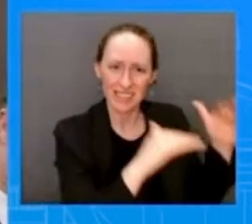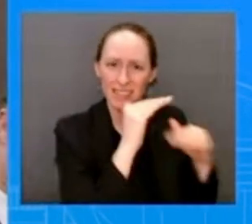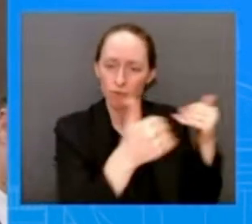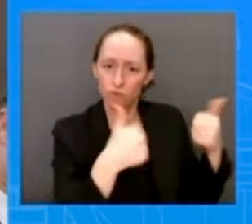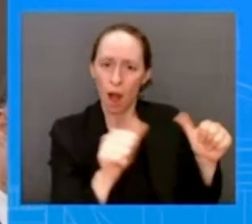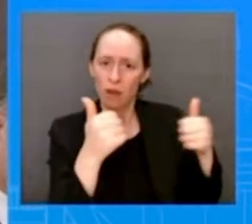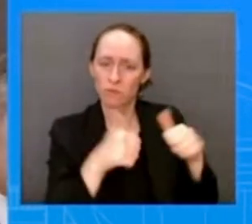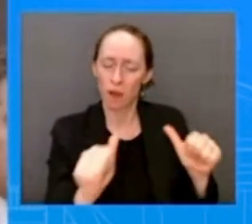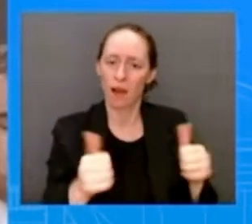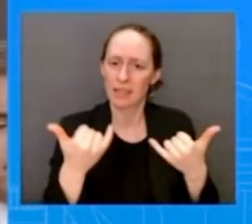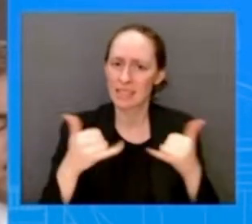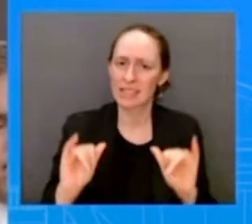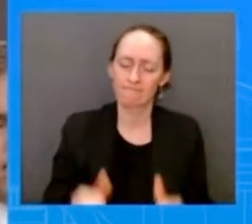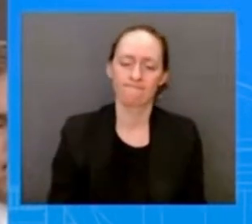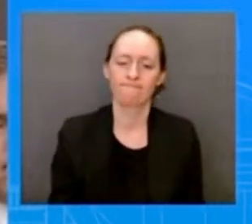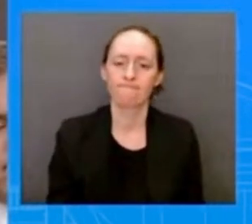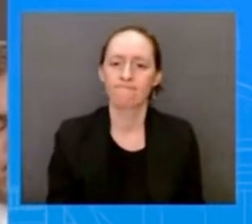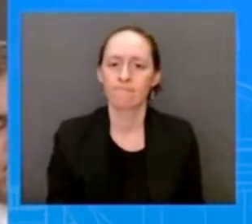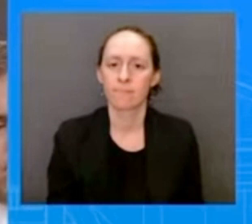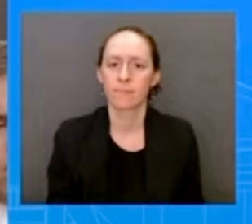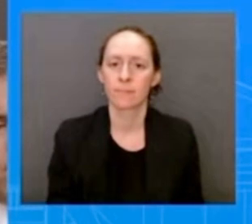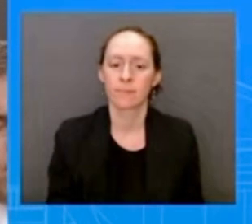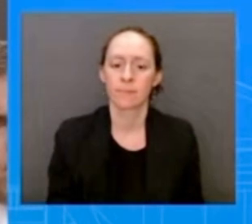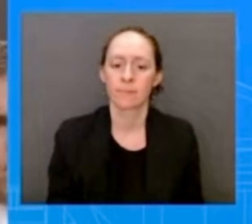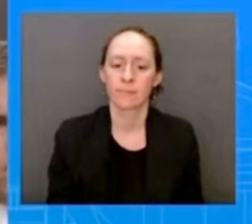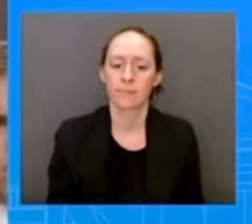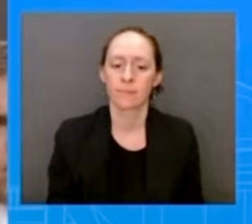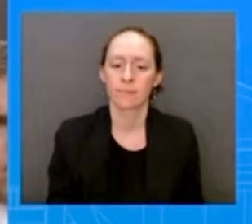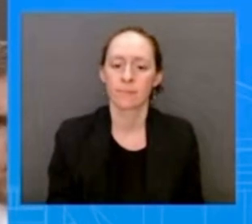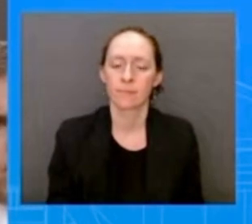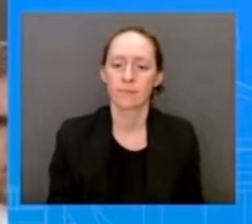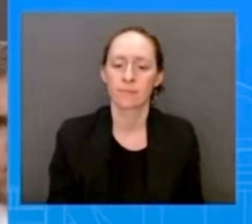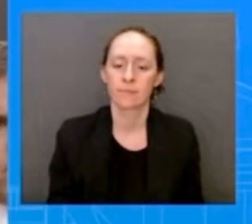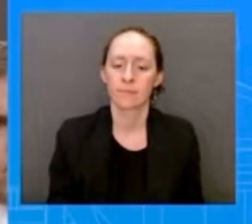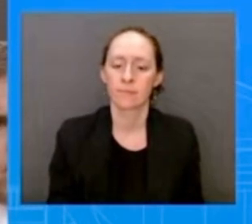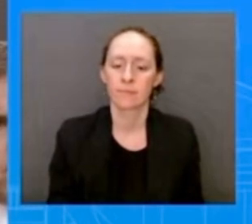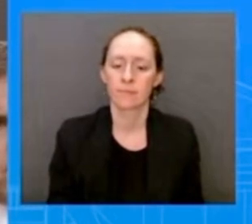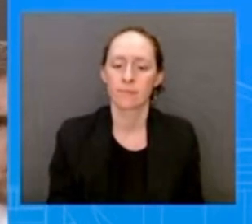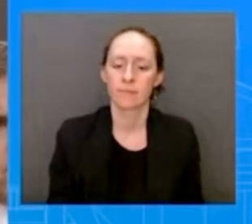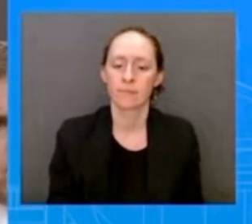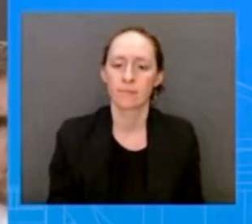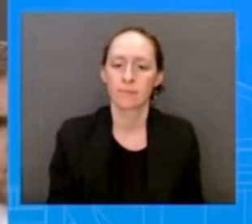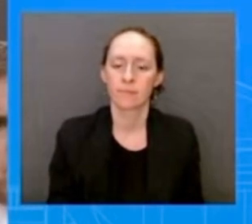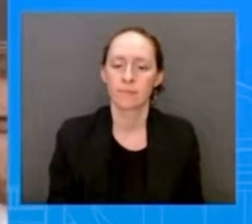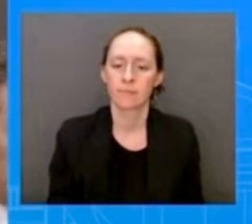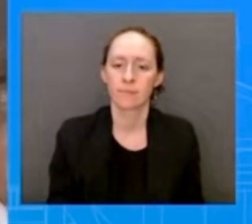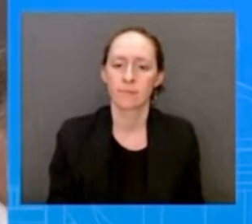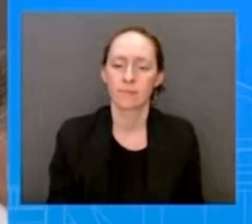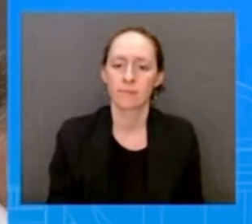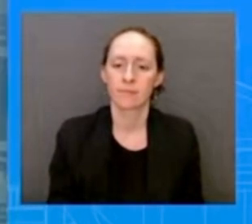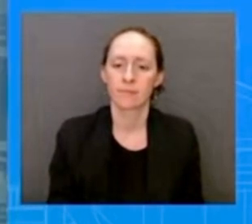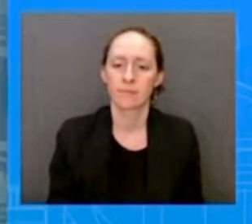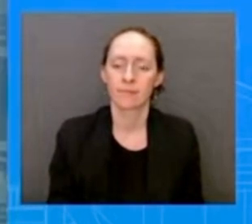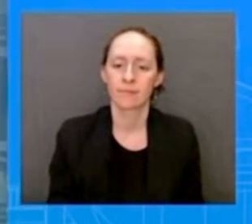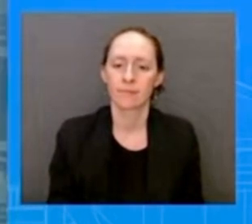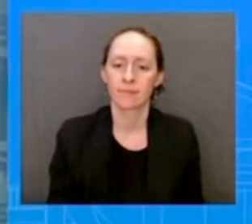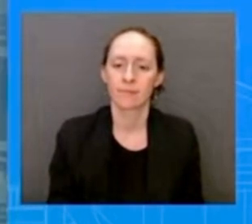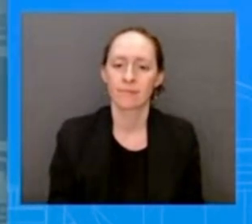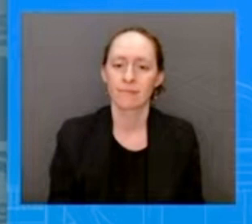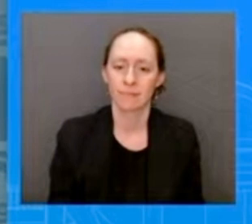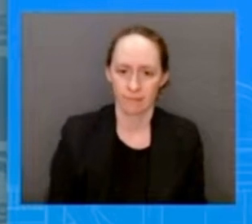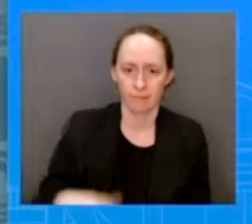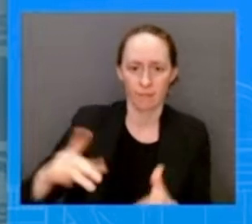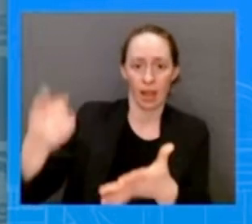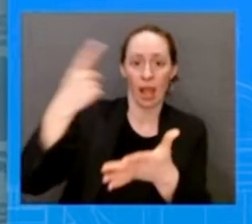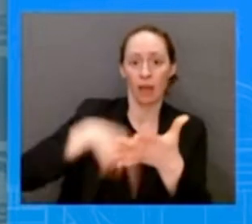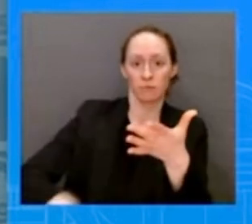aid, should we expect anything on that in the budget next week, or will that just be top lines on defense? Like, I'm not going to get ahead of the president's budget announcement.